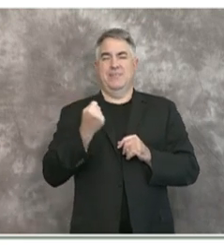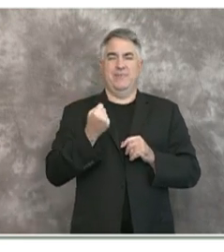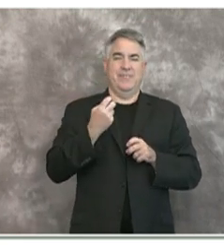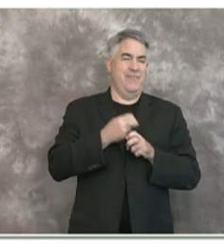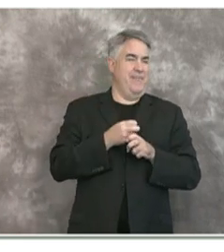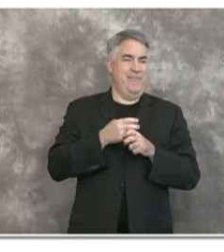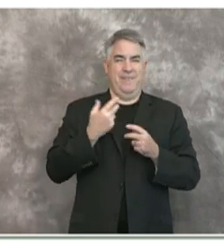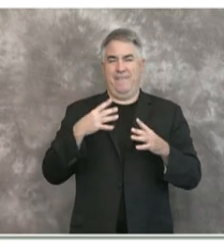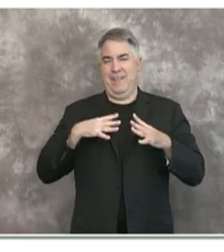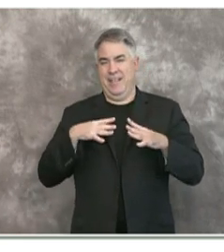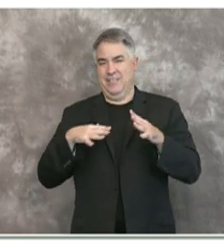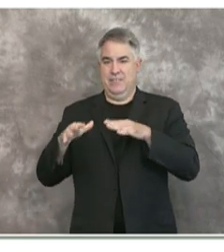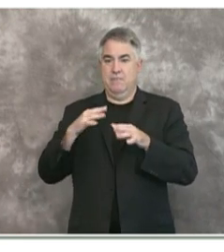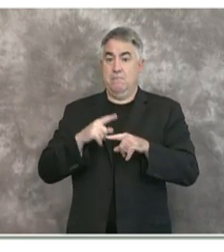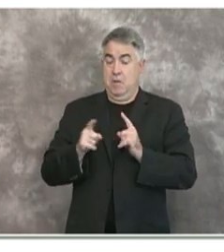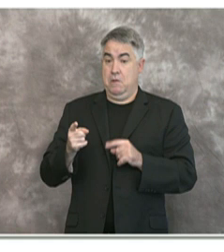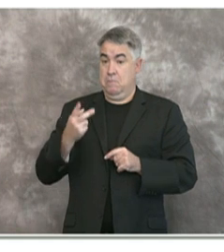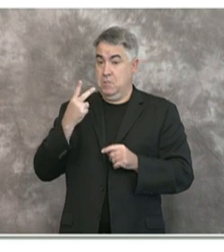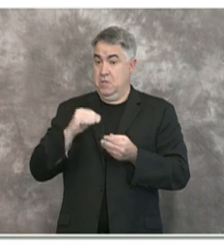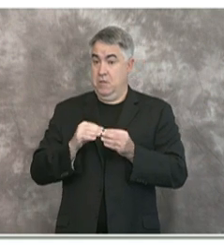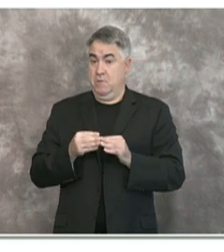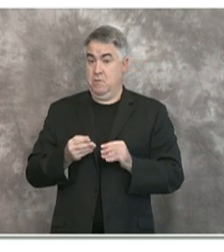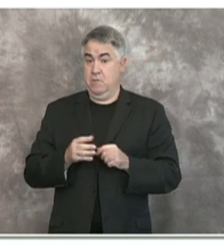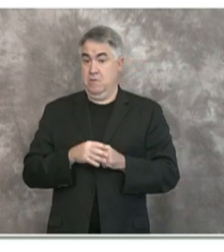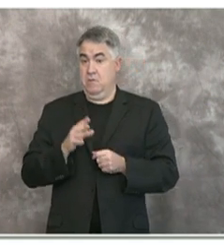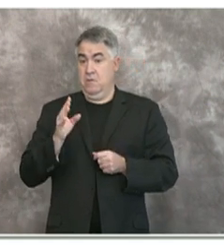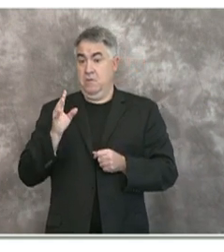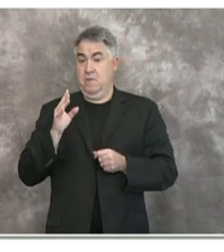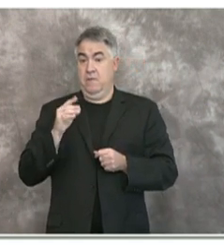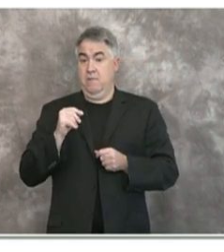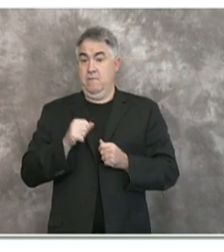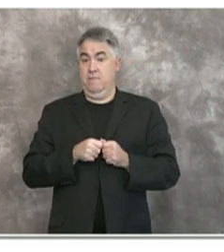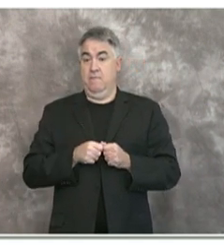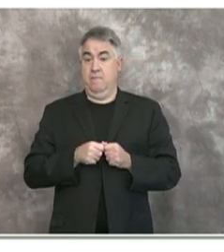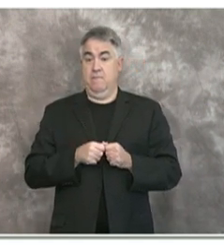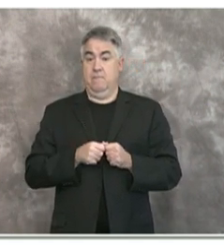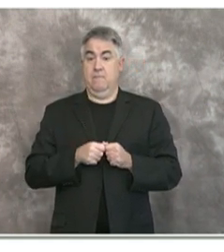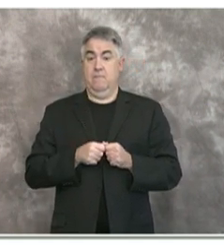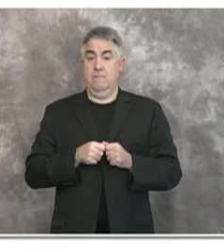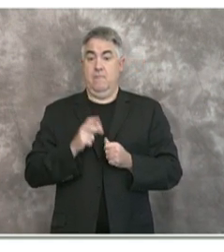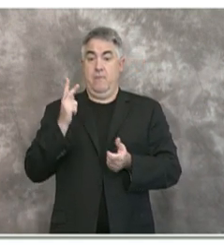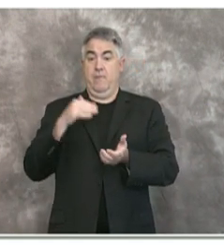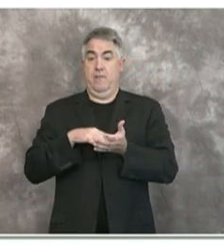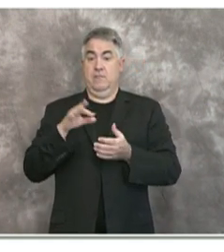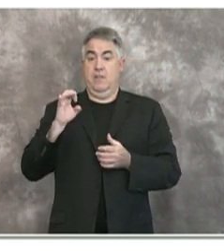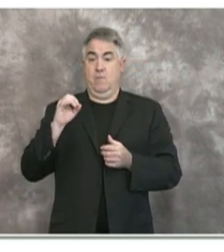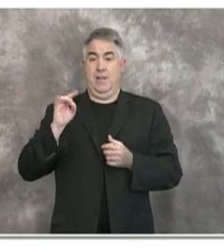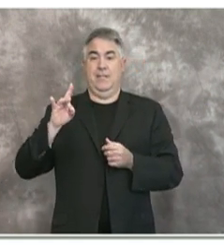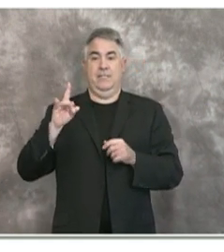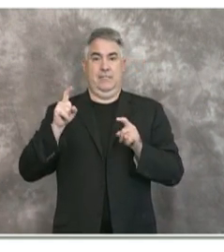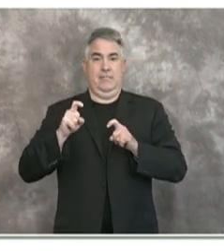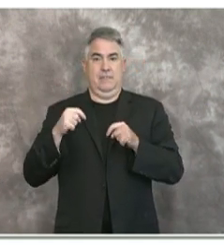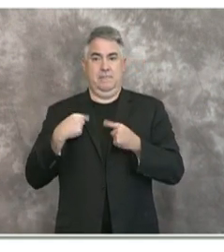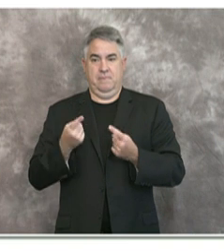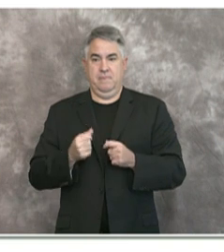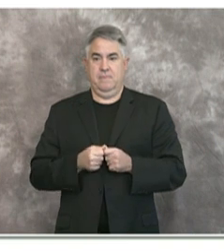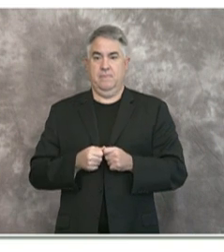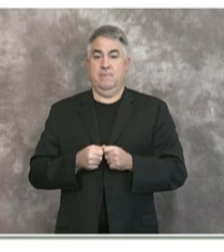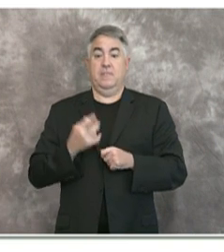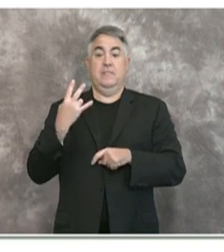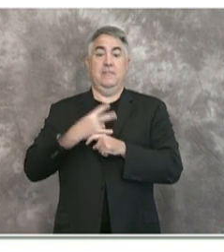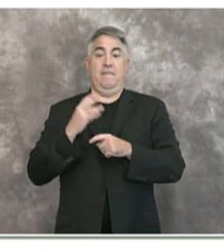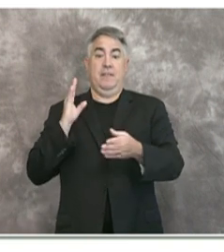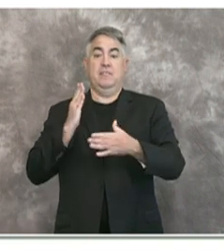weekend. So you can see there today we're reporting 3,908 tests, but you can see our rolling 7-day average is